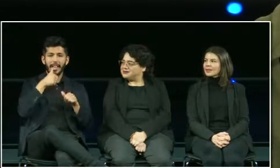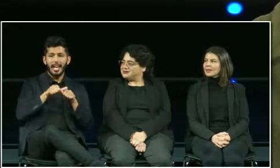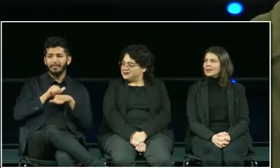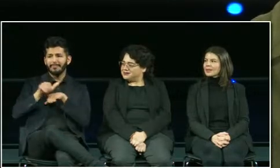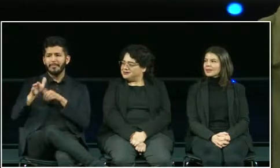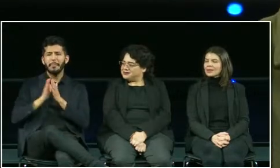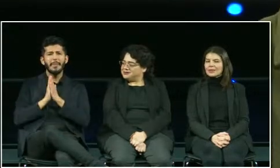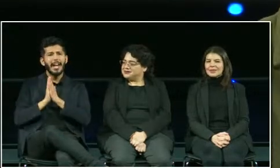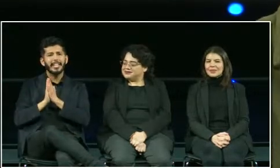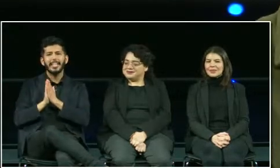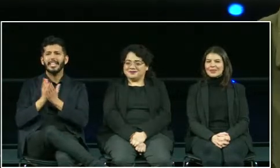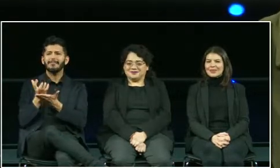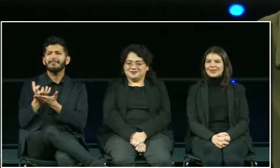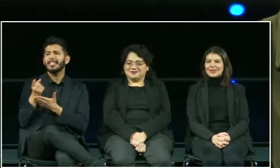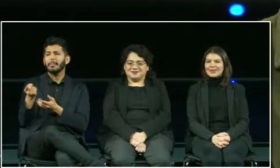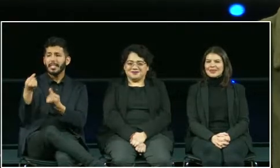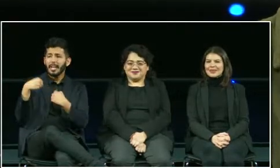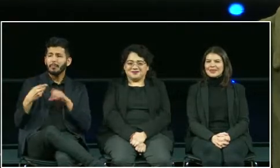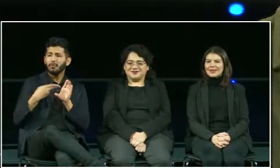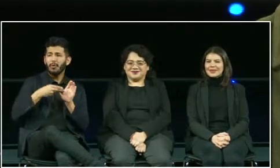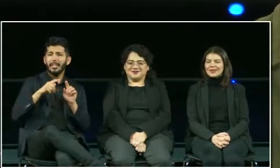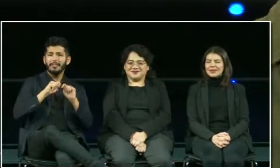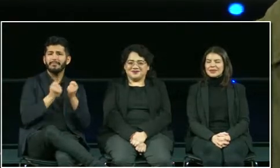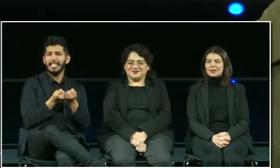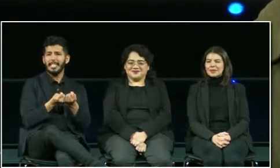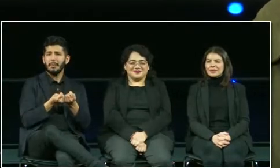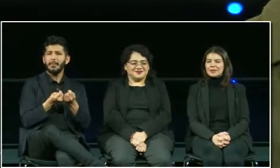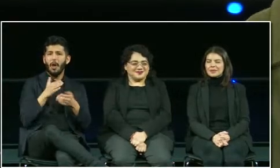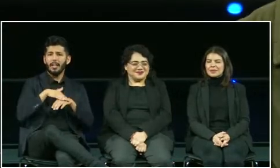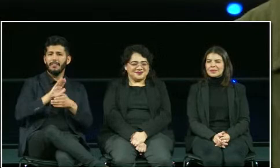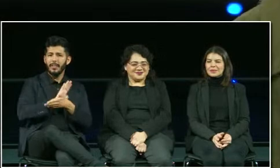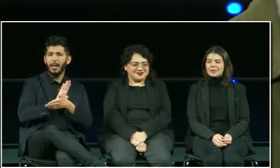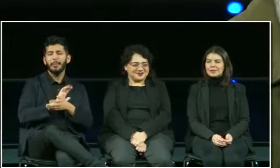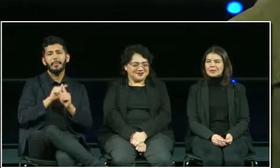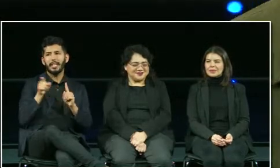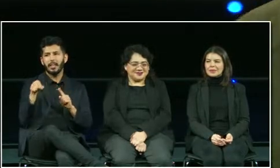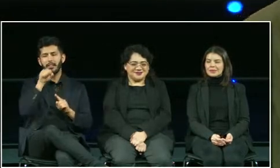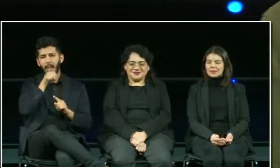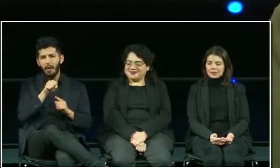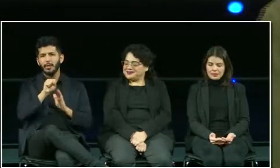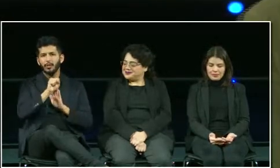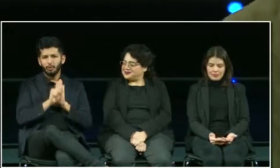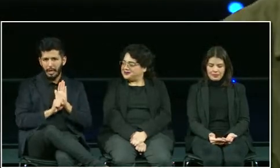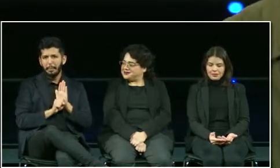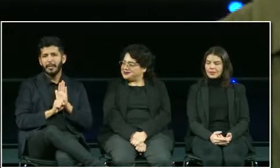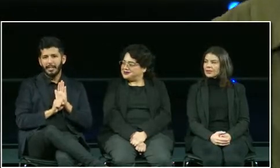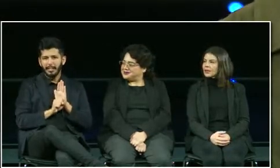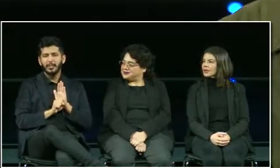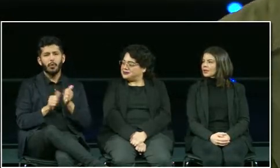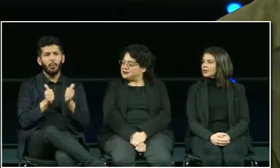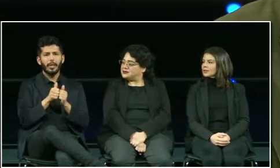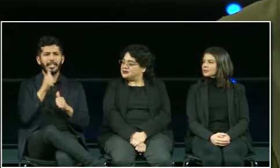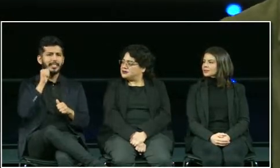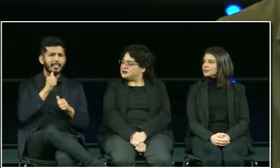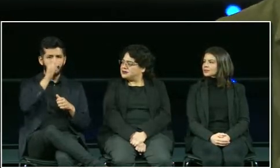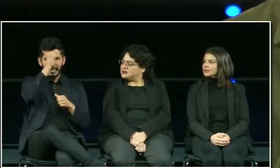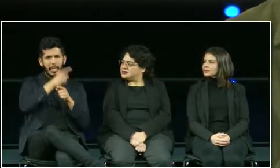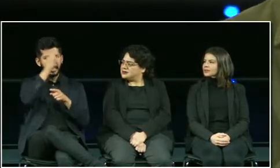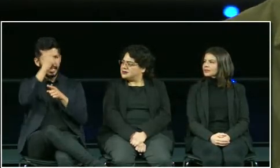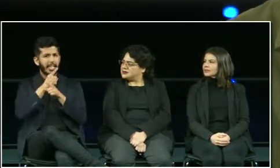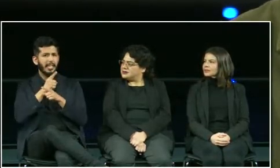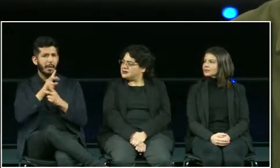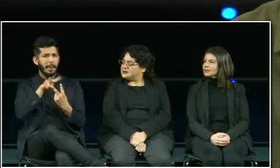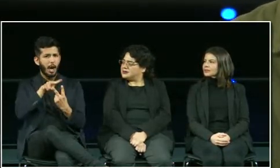job, and thankfully he came on and really bought into the script. And then, you know, with a sibling pairing, it's tricky. You